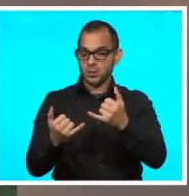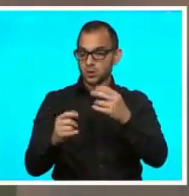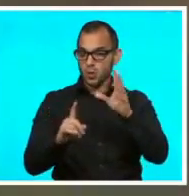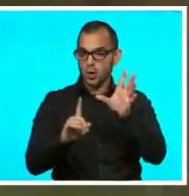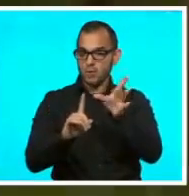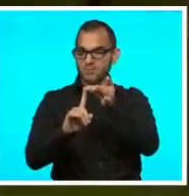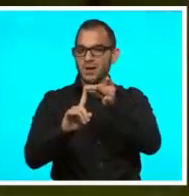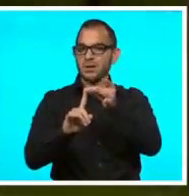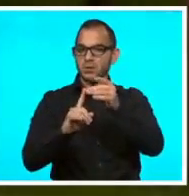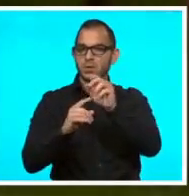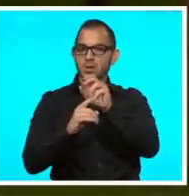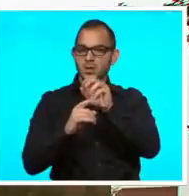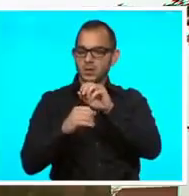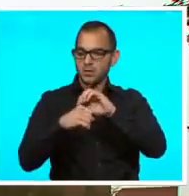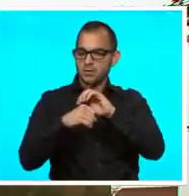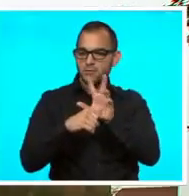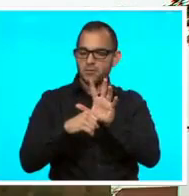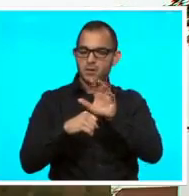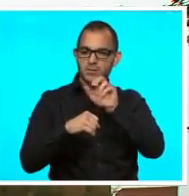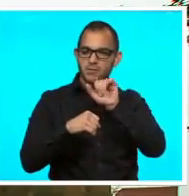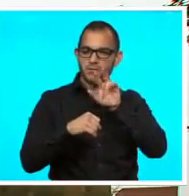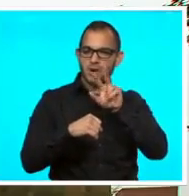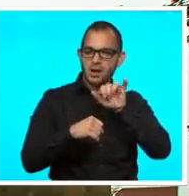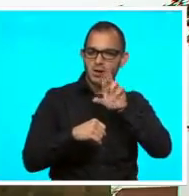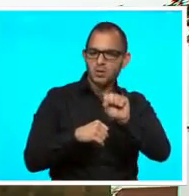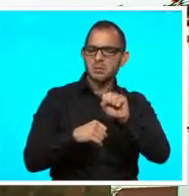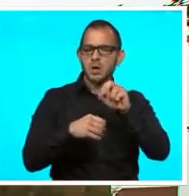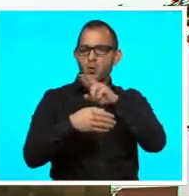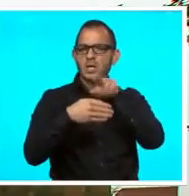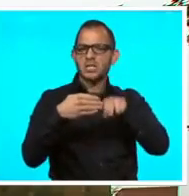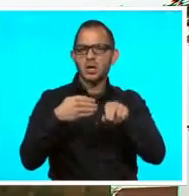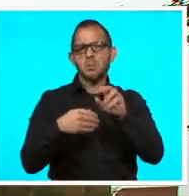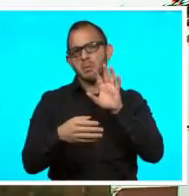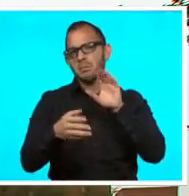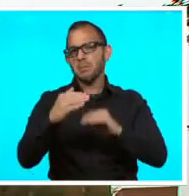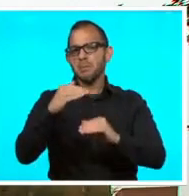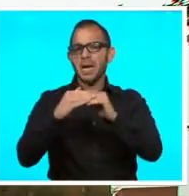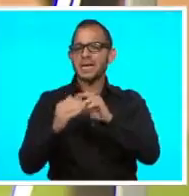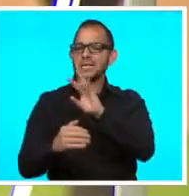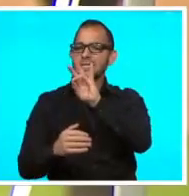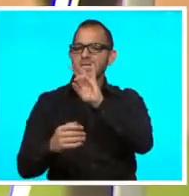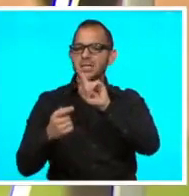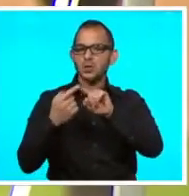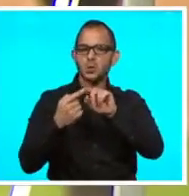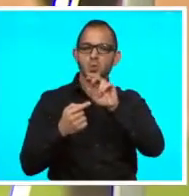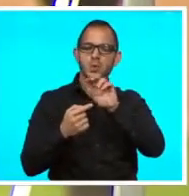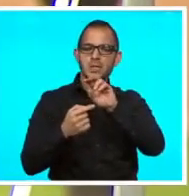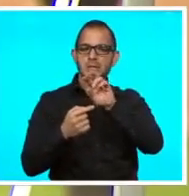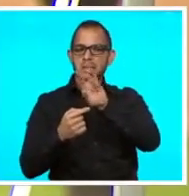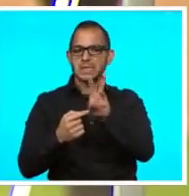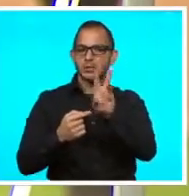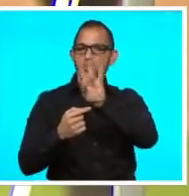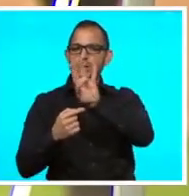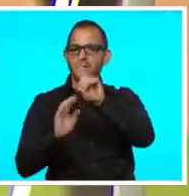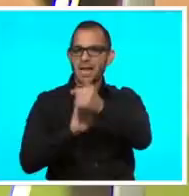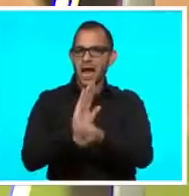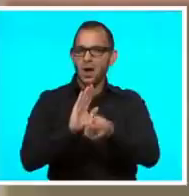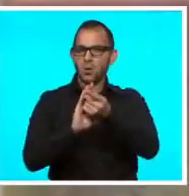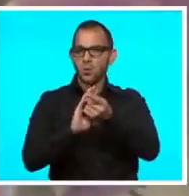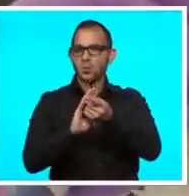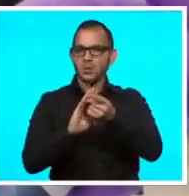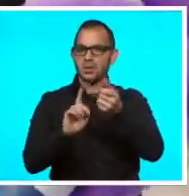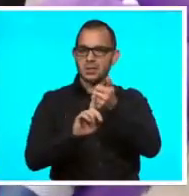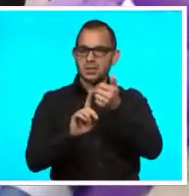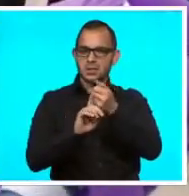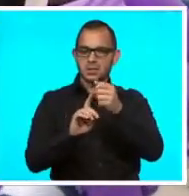virus. Patients are able to get their results in 6 to 7 hours. UTRGV's virology lab is following information provided by